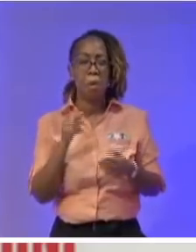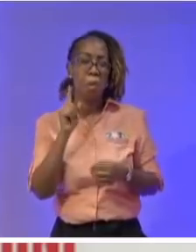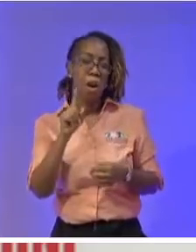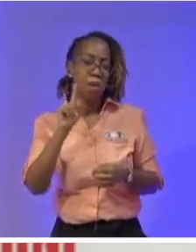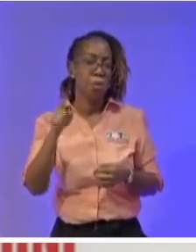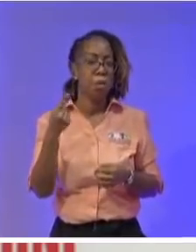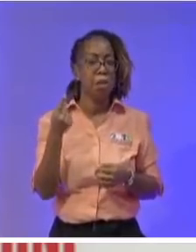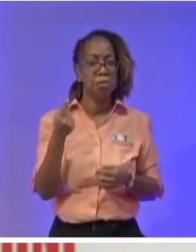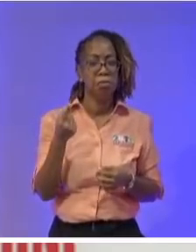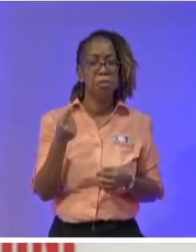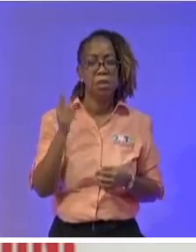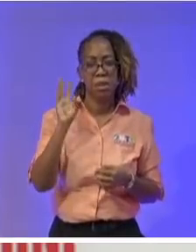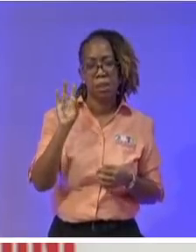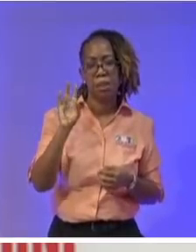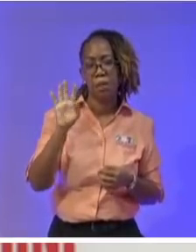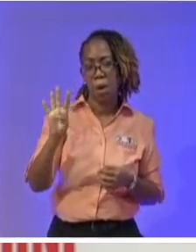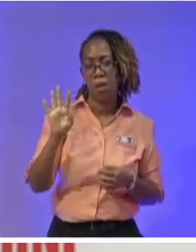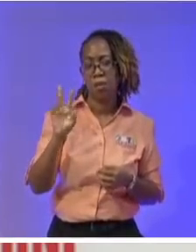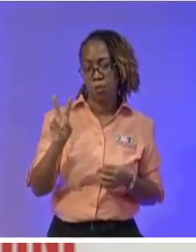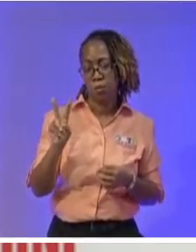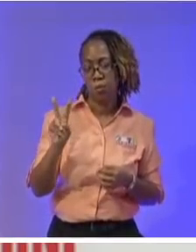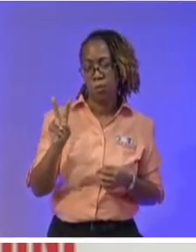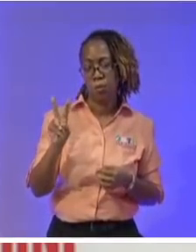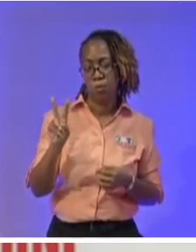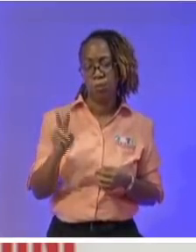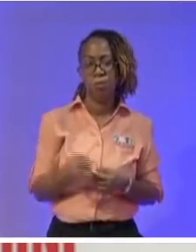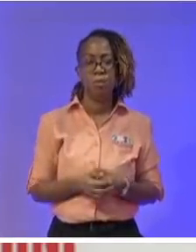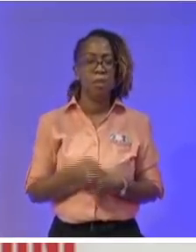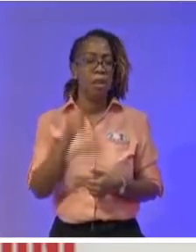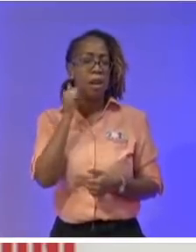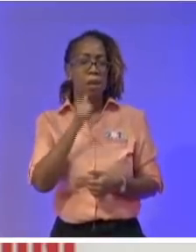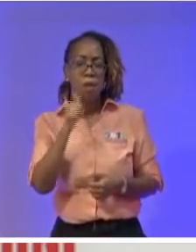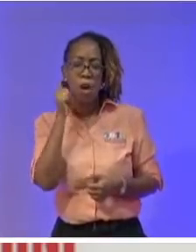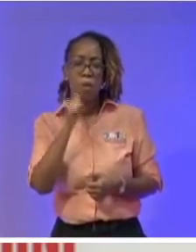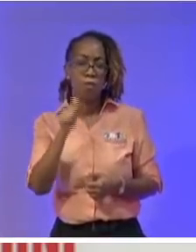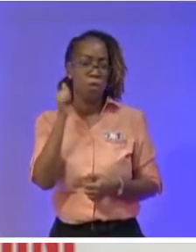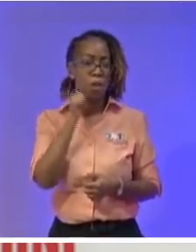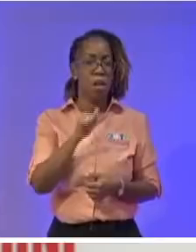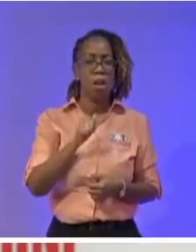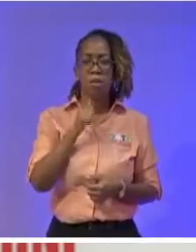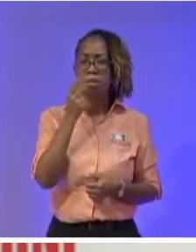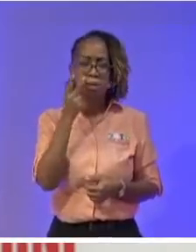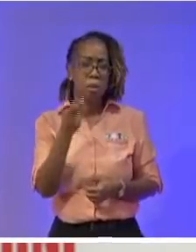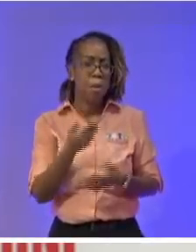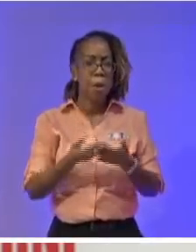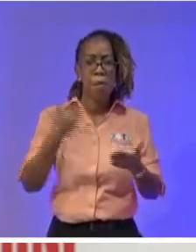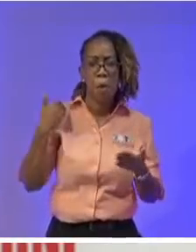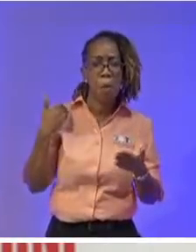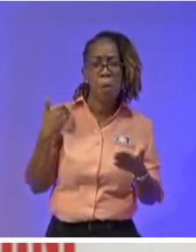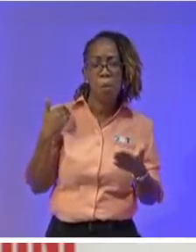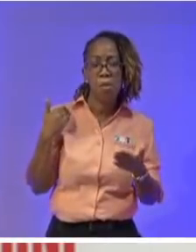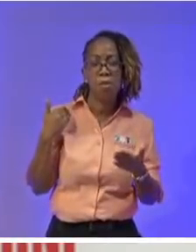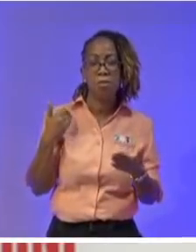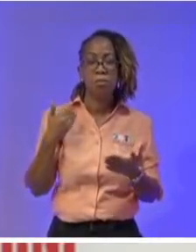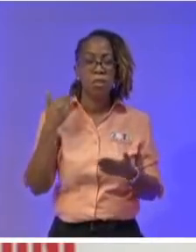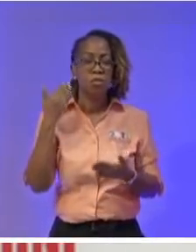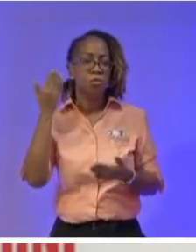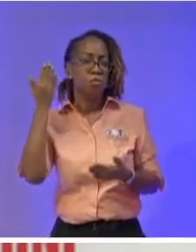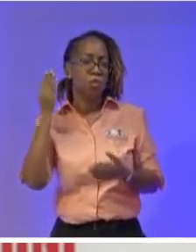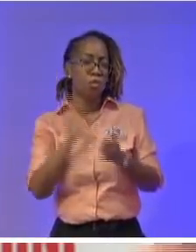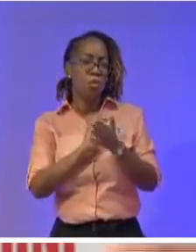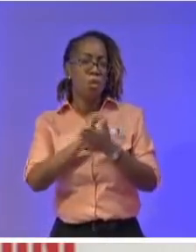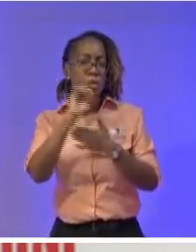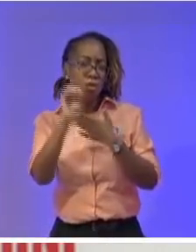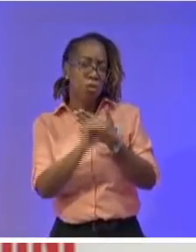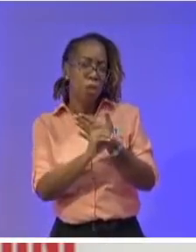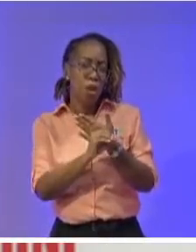1,742. We haven't seen this level of activity since around October the 18th. So it is about 2